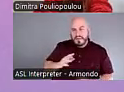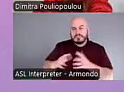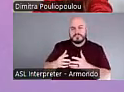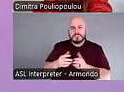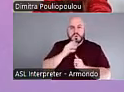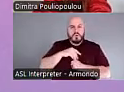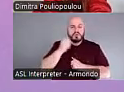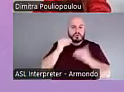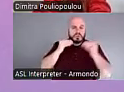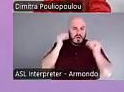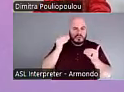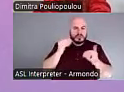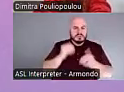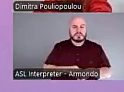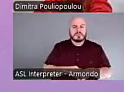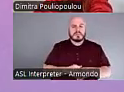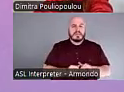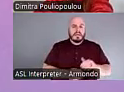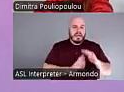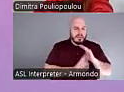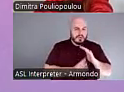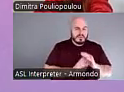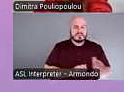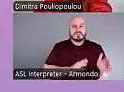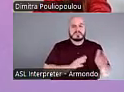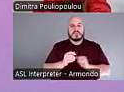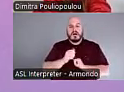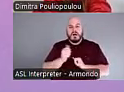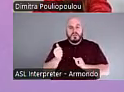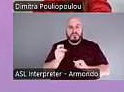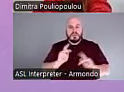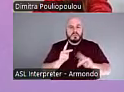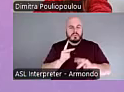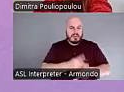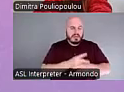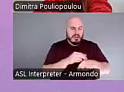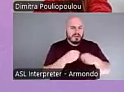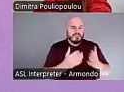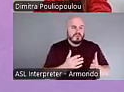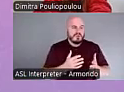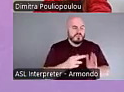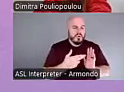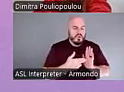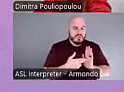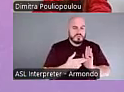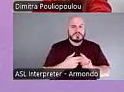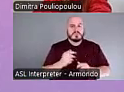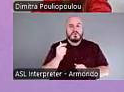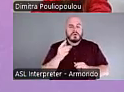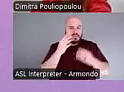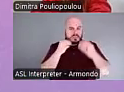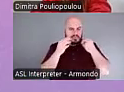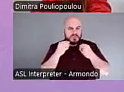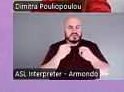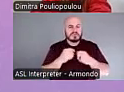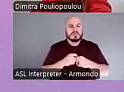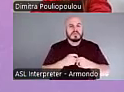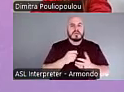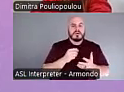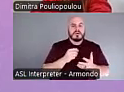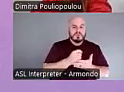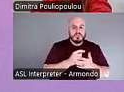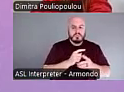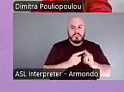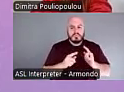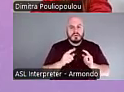people in rural areas, and those with caregiving roles all experience barriers, not only to treatment, but also to being